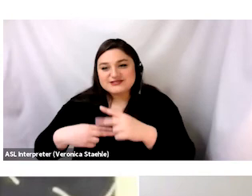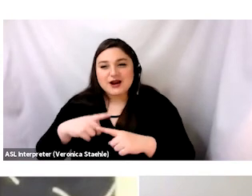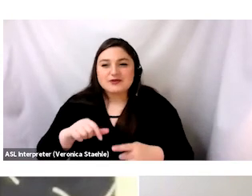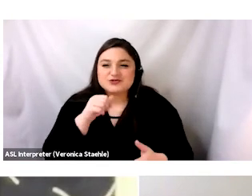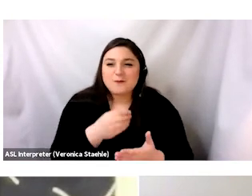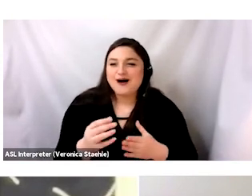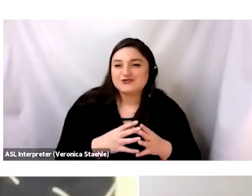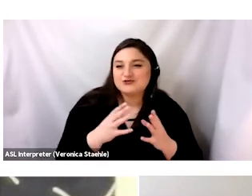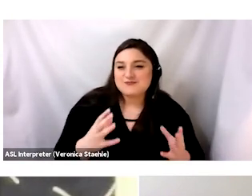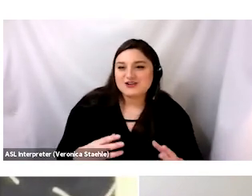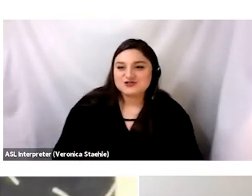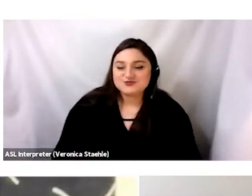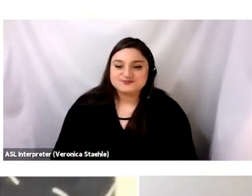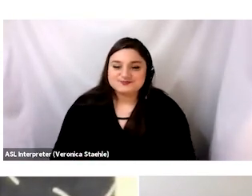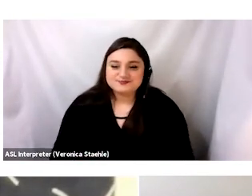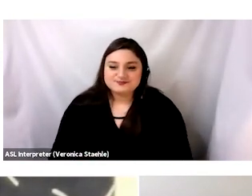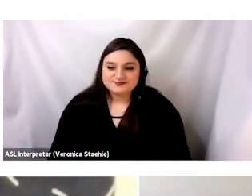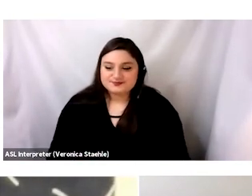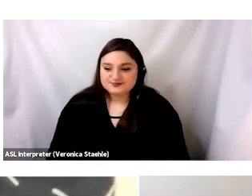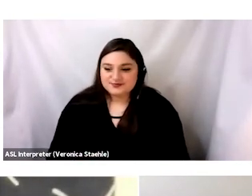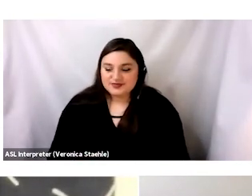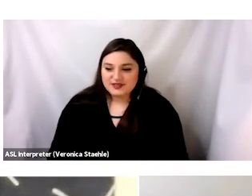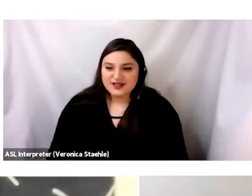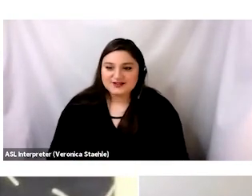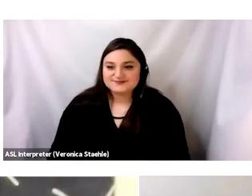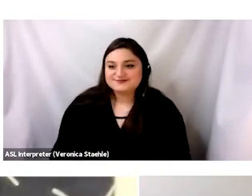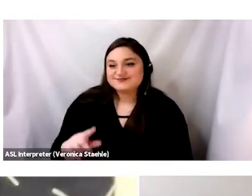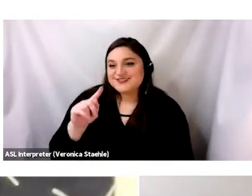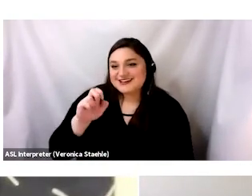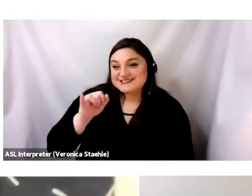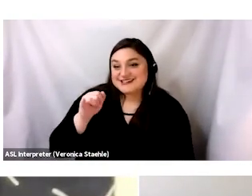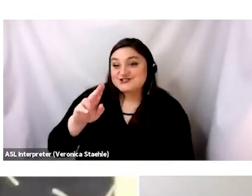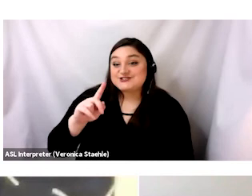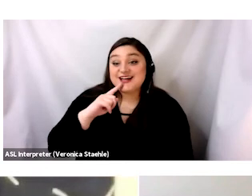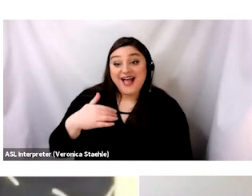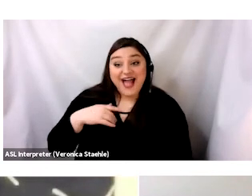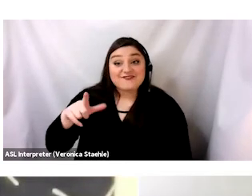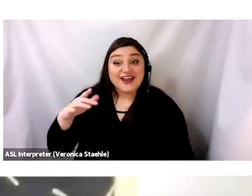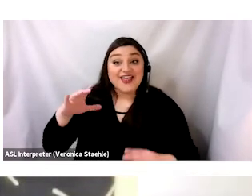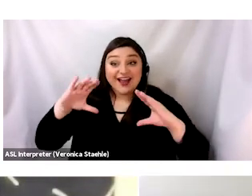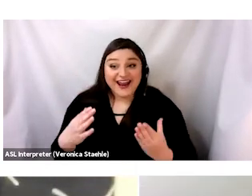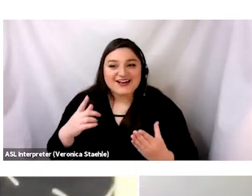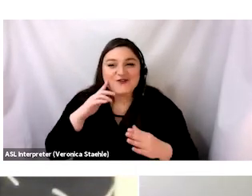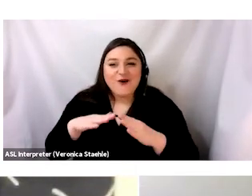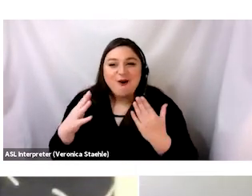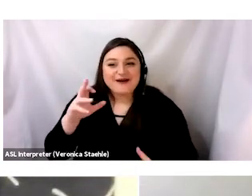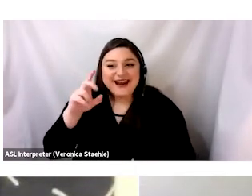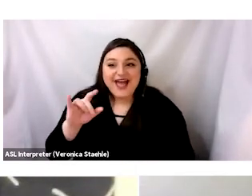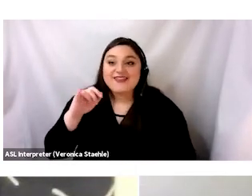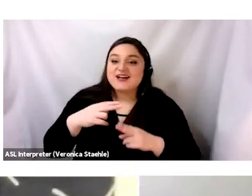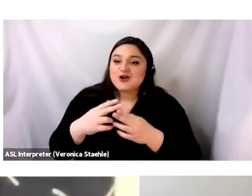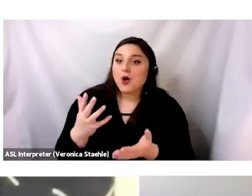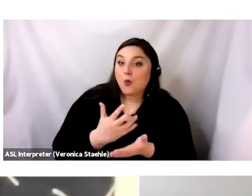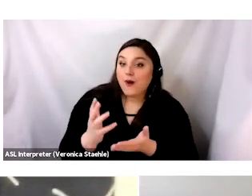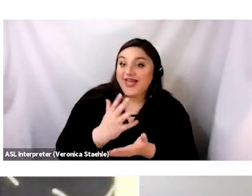buy too much of these. Yeah, And again, oh, I was just going to say another open education class, waste